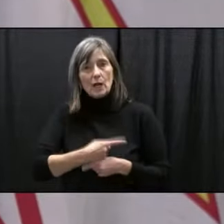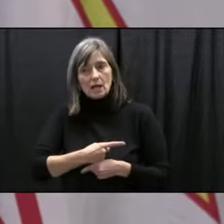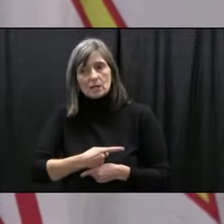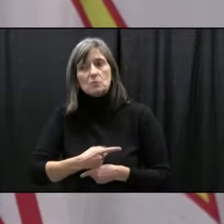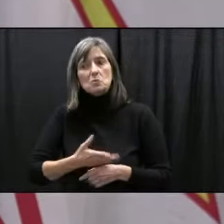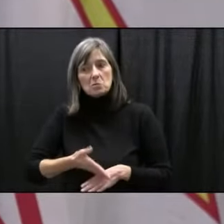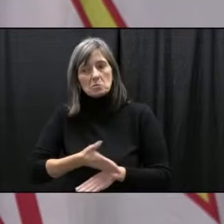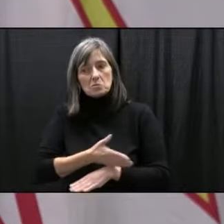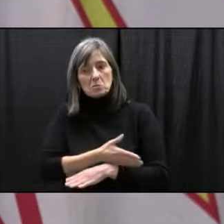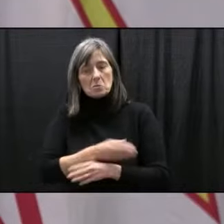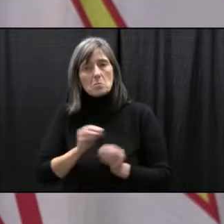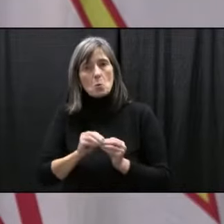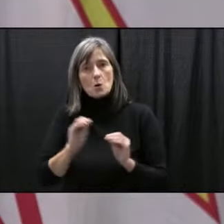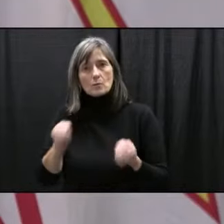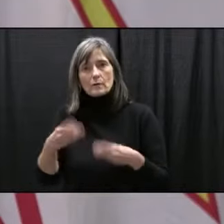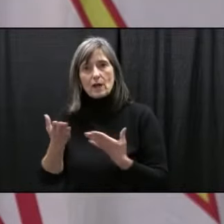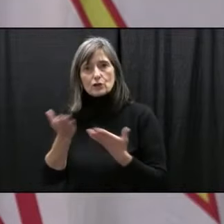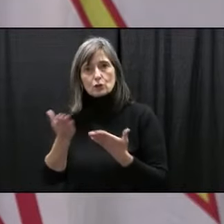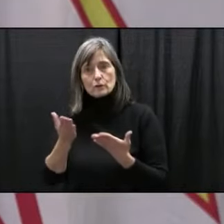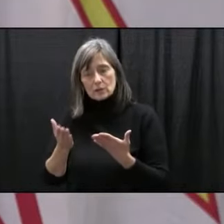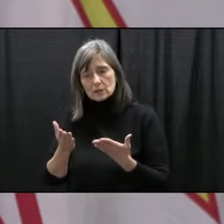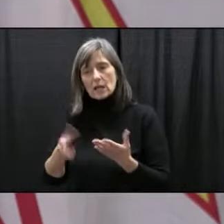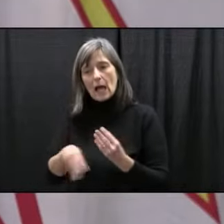what we're doing from a service perspective.